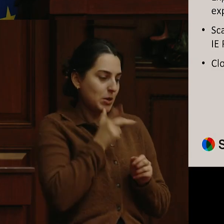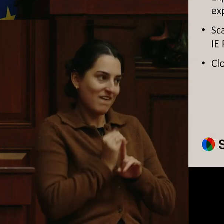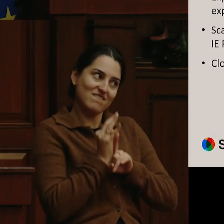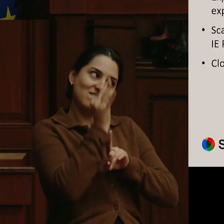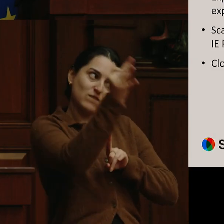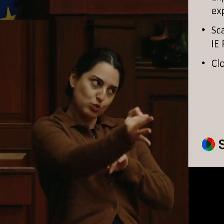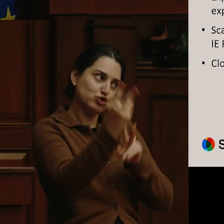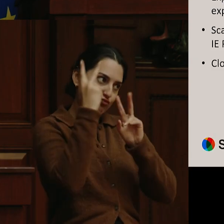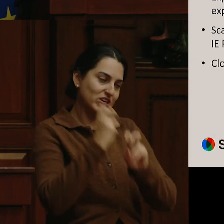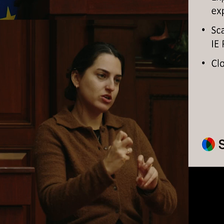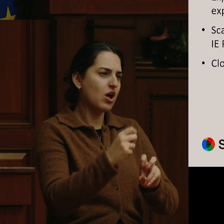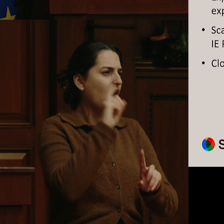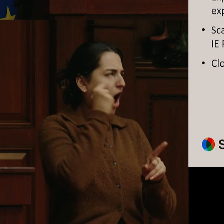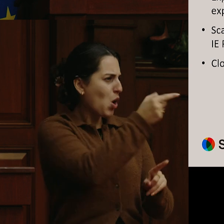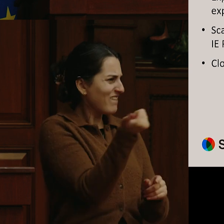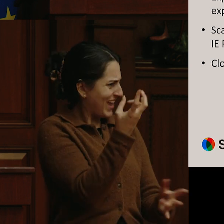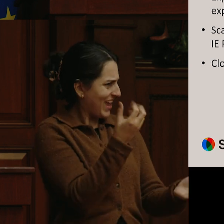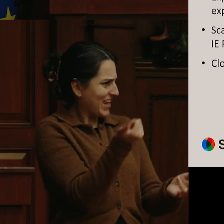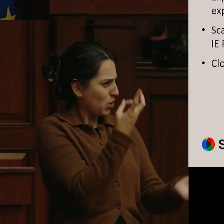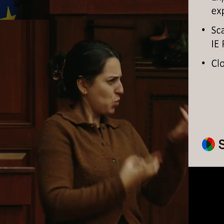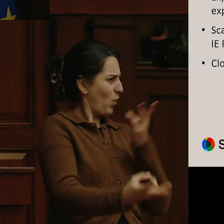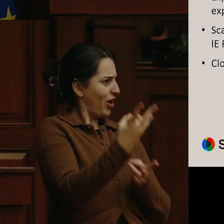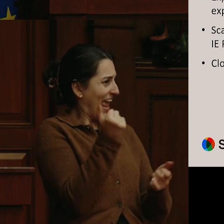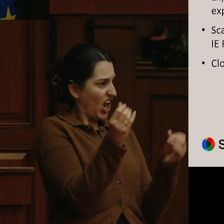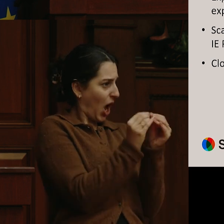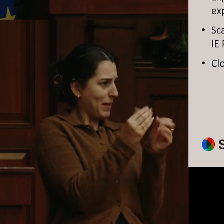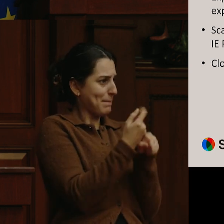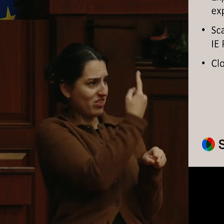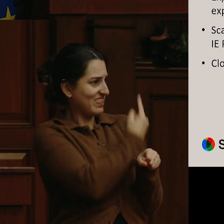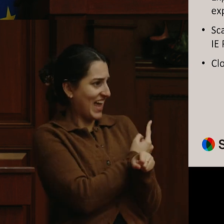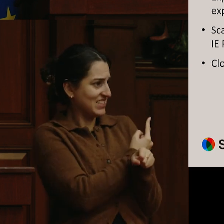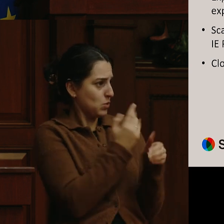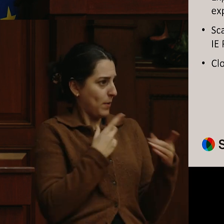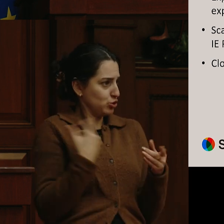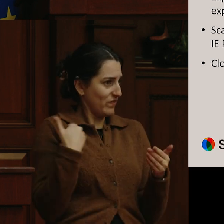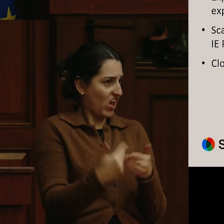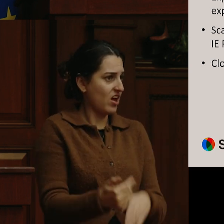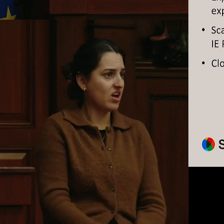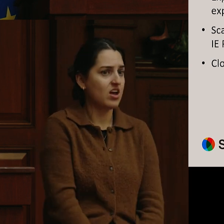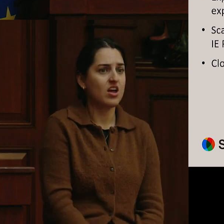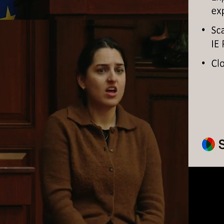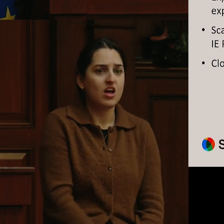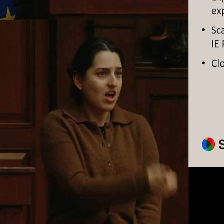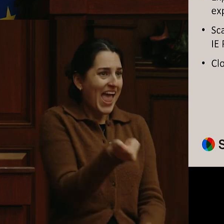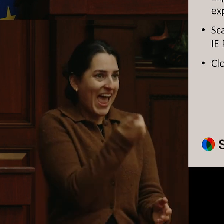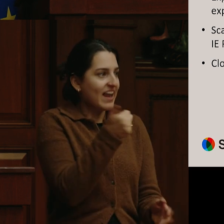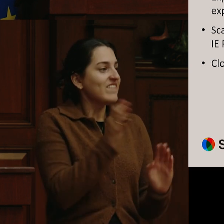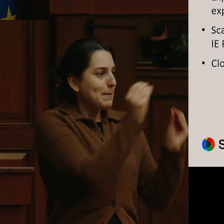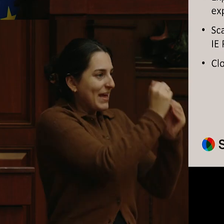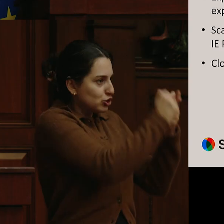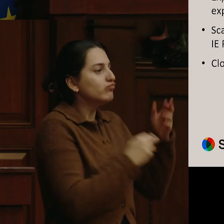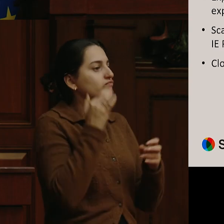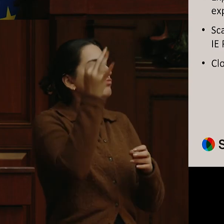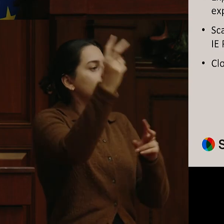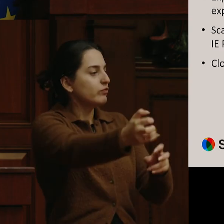future research studies. I don't know if anybody has any questions or comments about anything that we're doing or anything that I've just mentioned